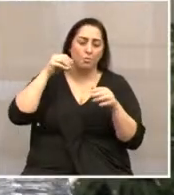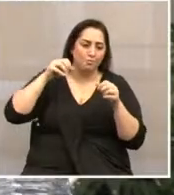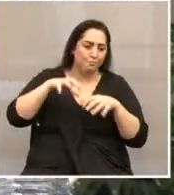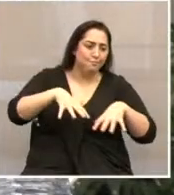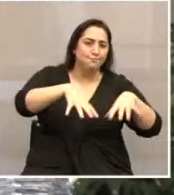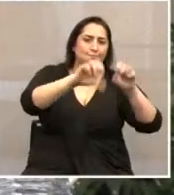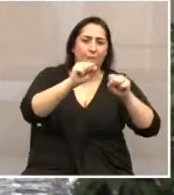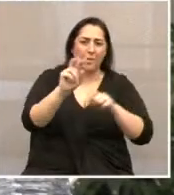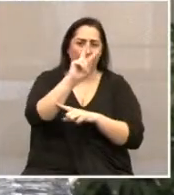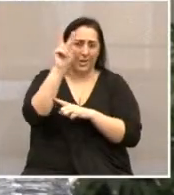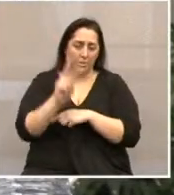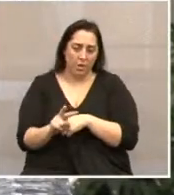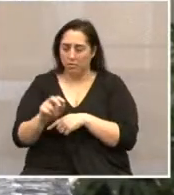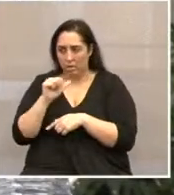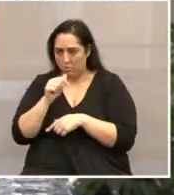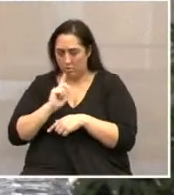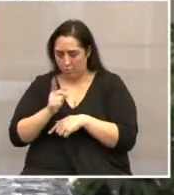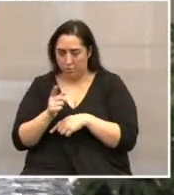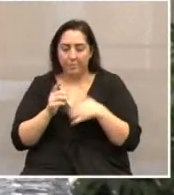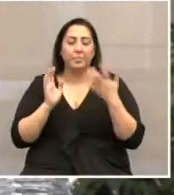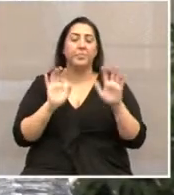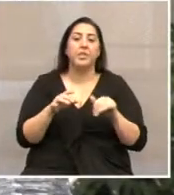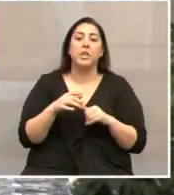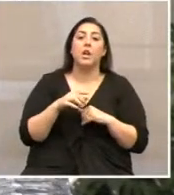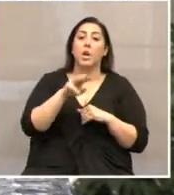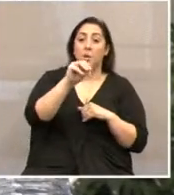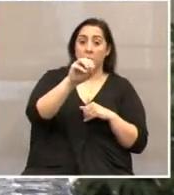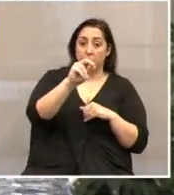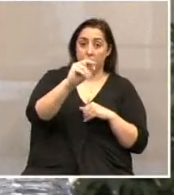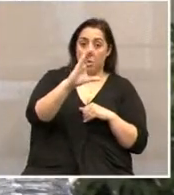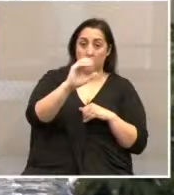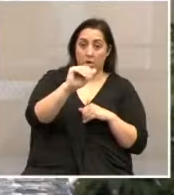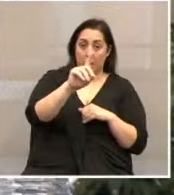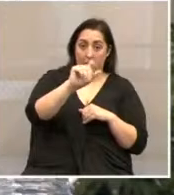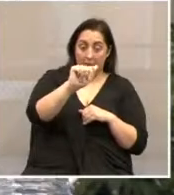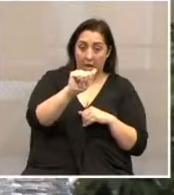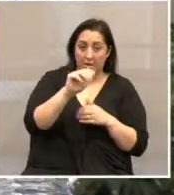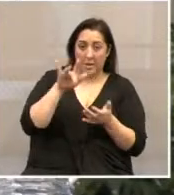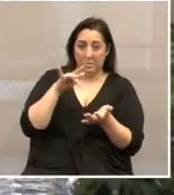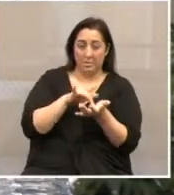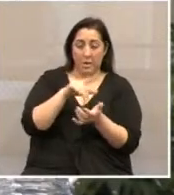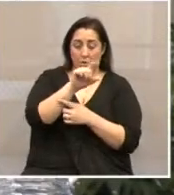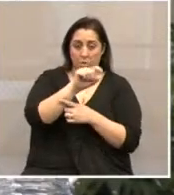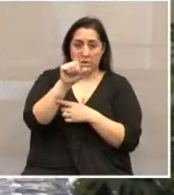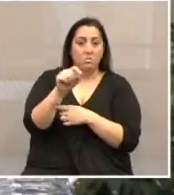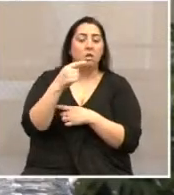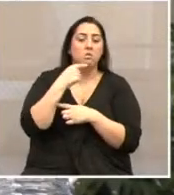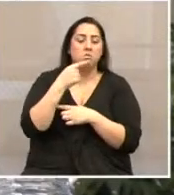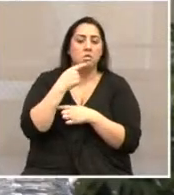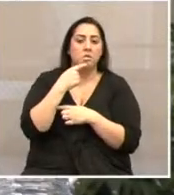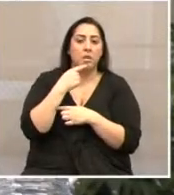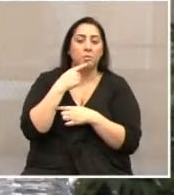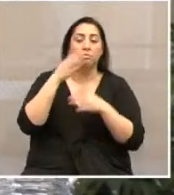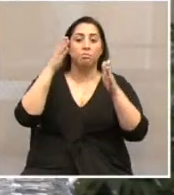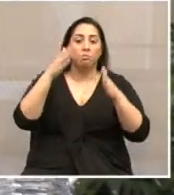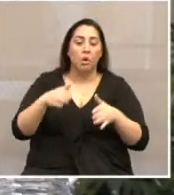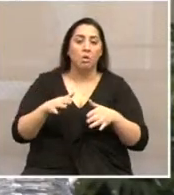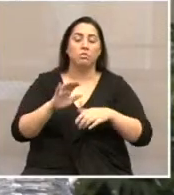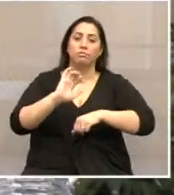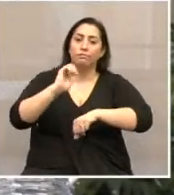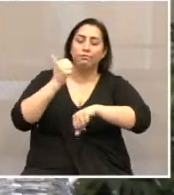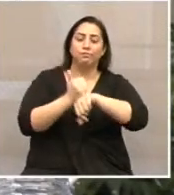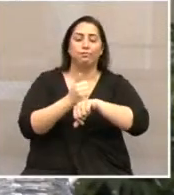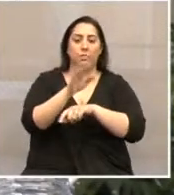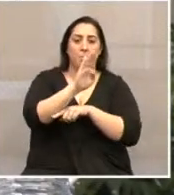Moncada, in a brutal racial attack in mid-October 2020, said that the founders of Black Lives Matter movement were